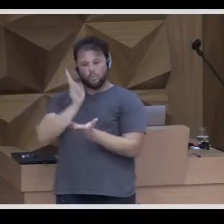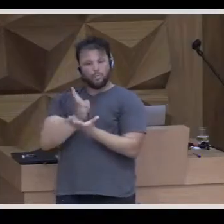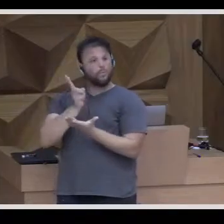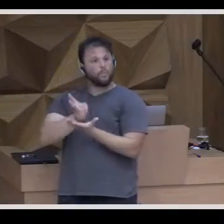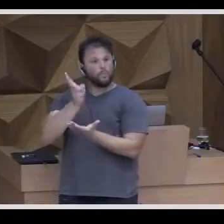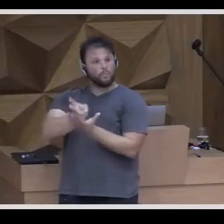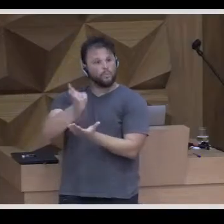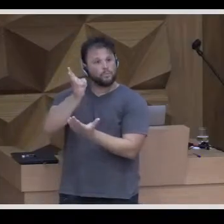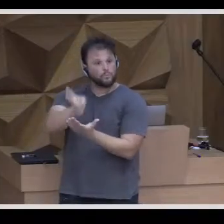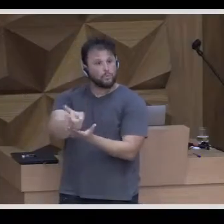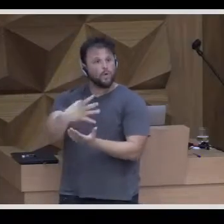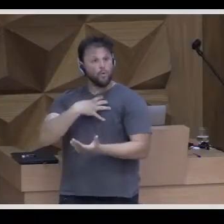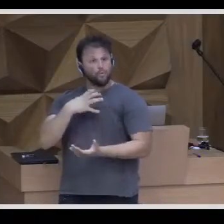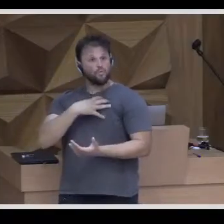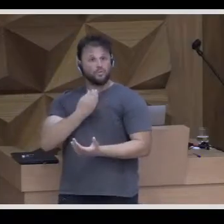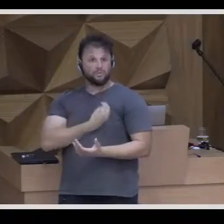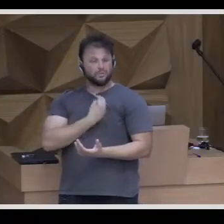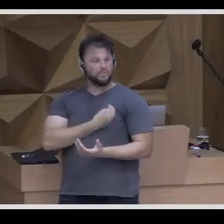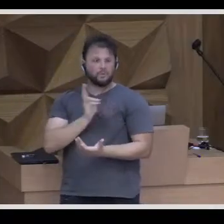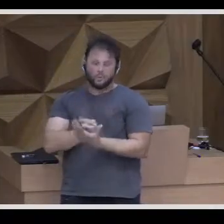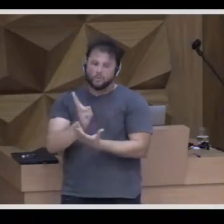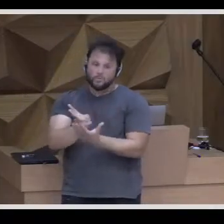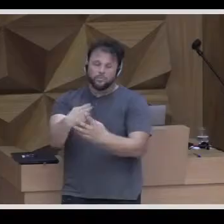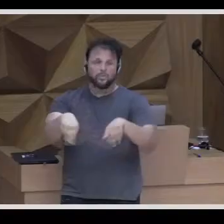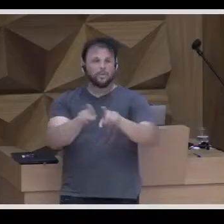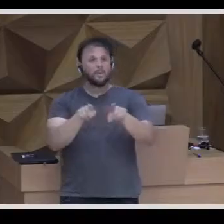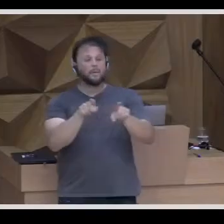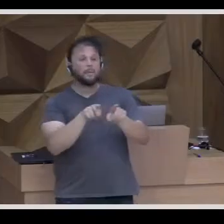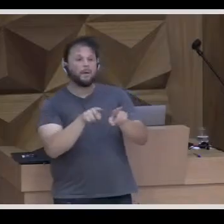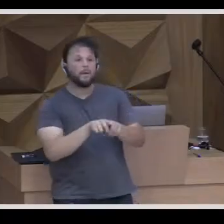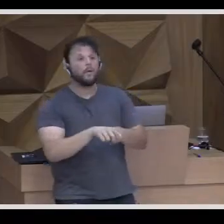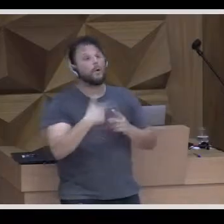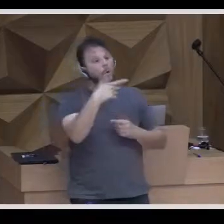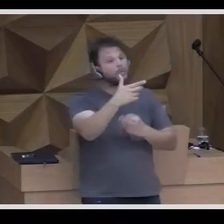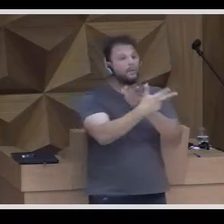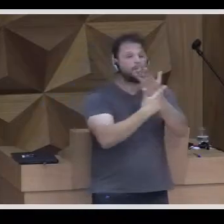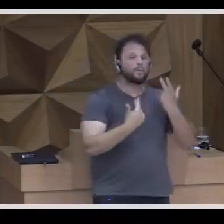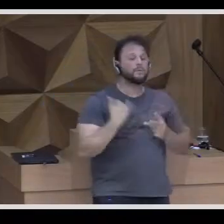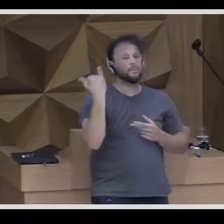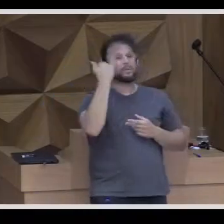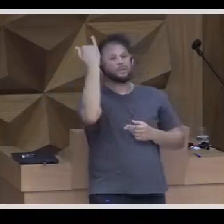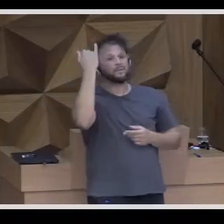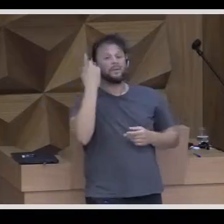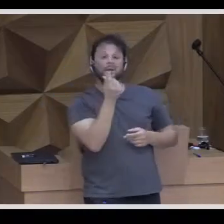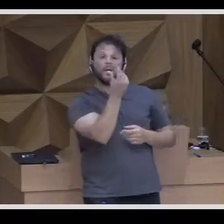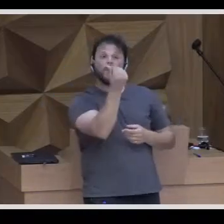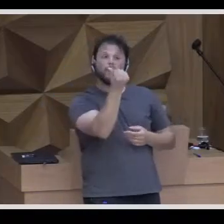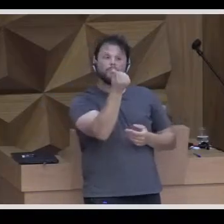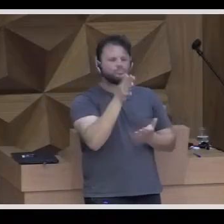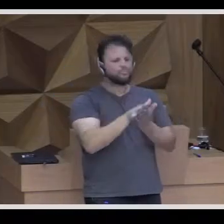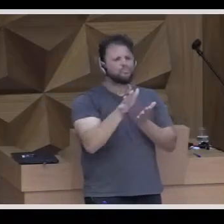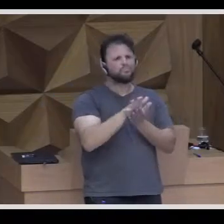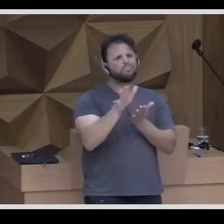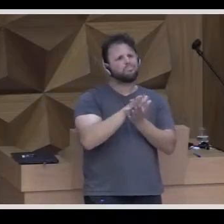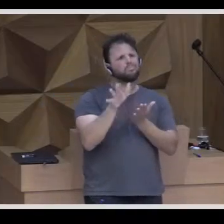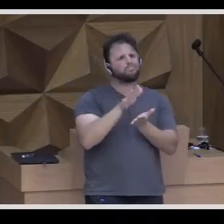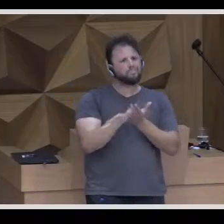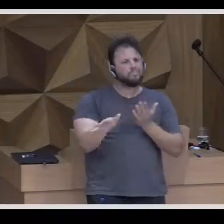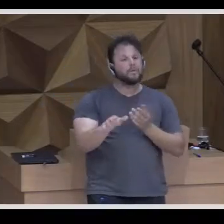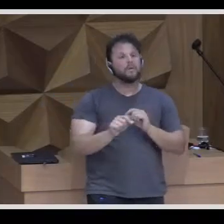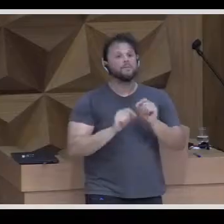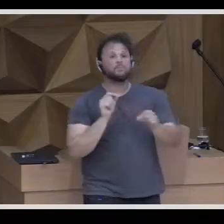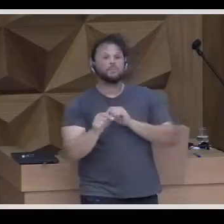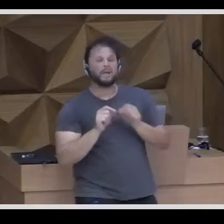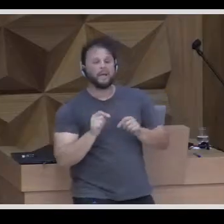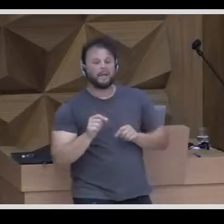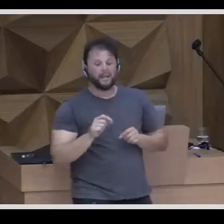The other thing that very rarely gets mentioned is kind of the cost of kitting out one of these ambient assisted living smart homes, and who